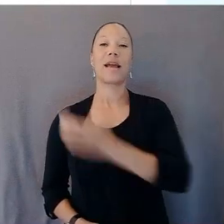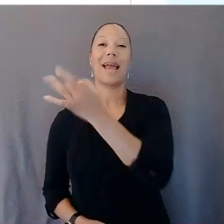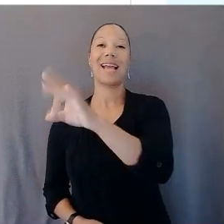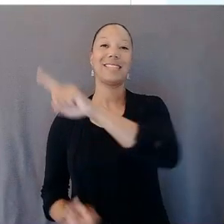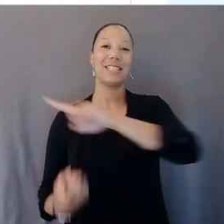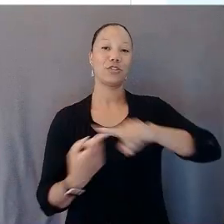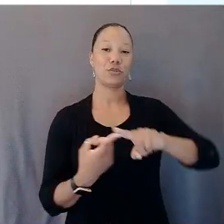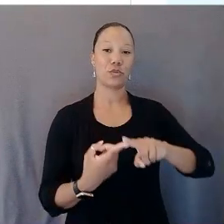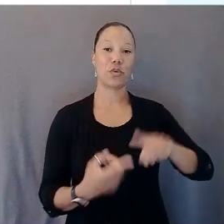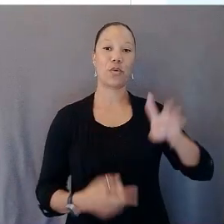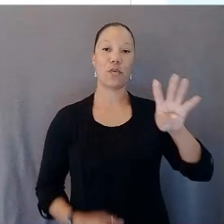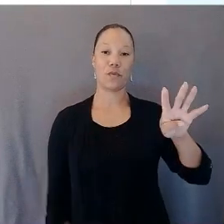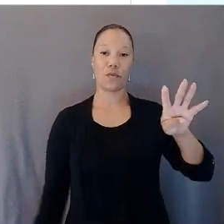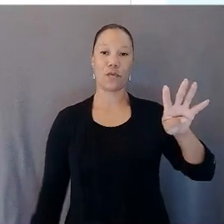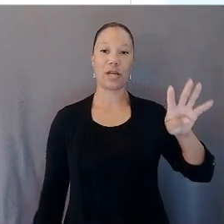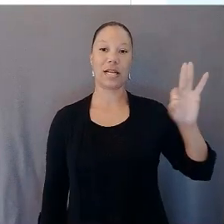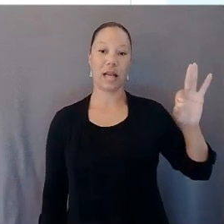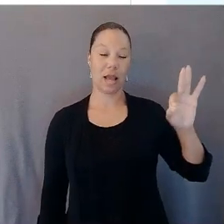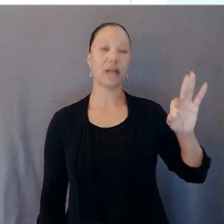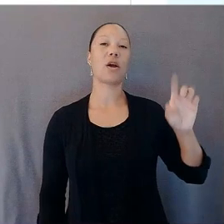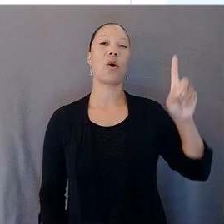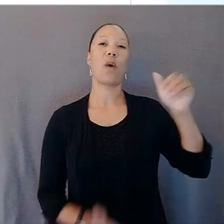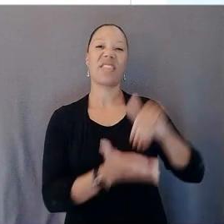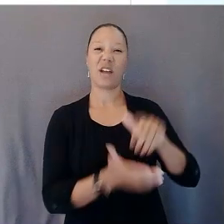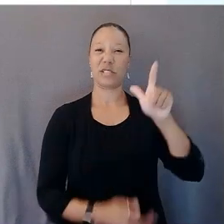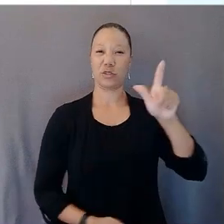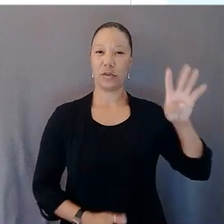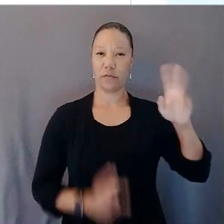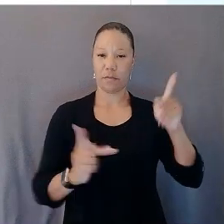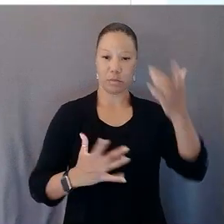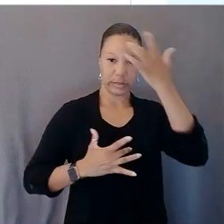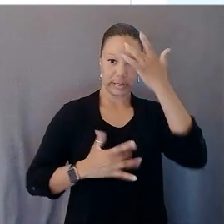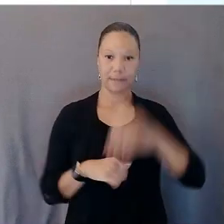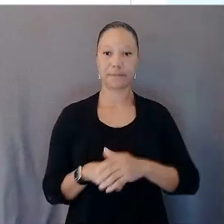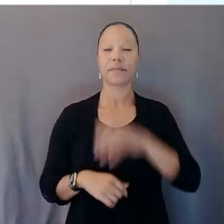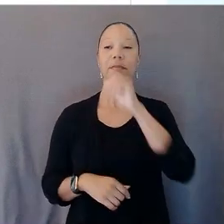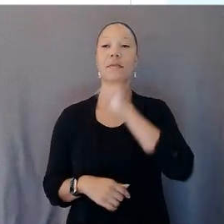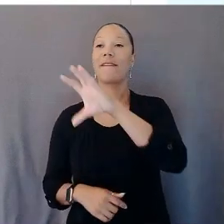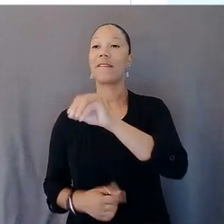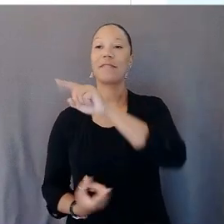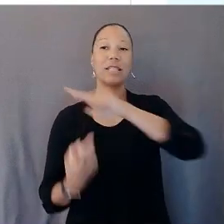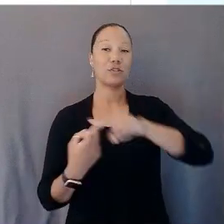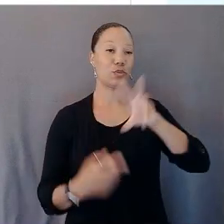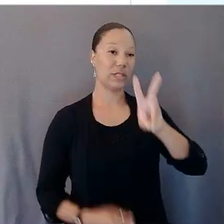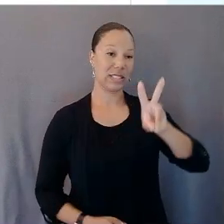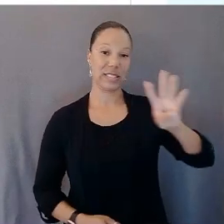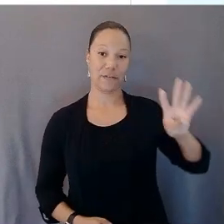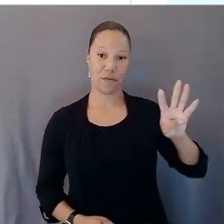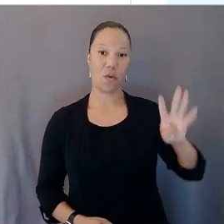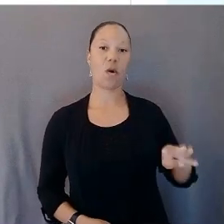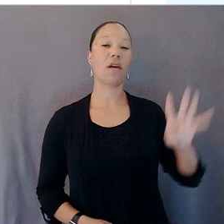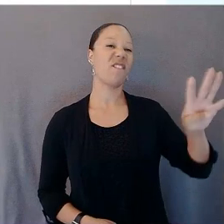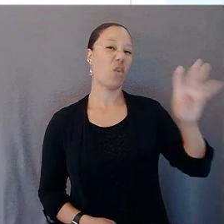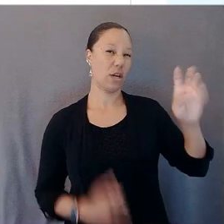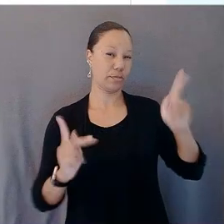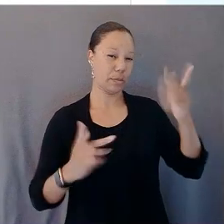to 49, there are 1,024. In the age group of 50 through 64, there are 400. And in the age group 65 and over,